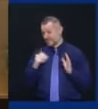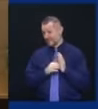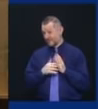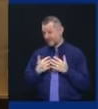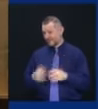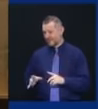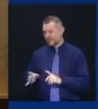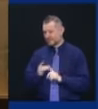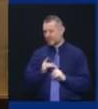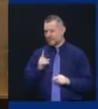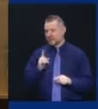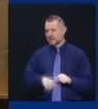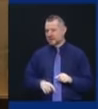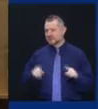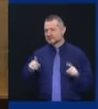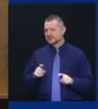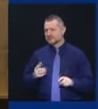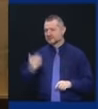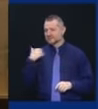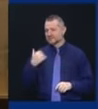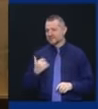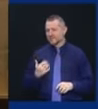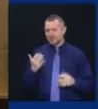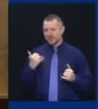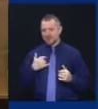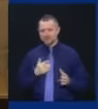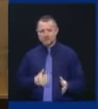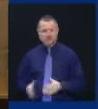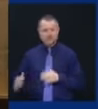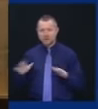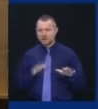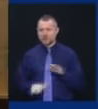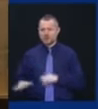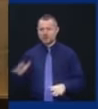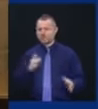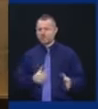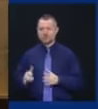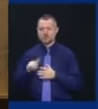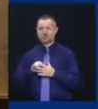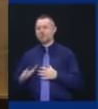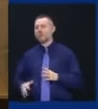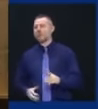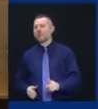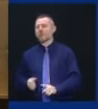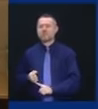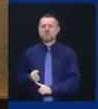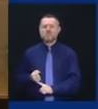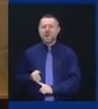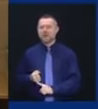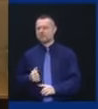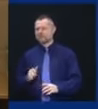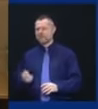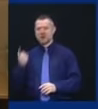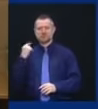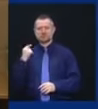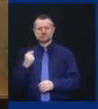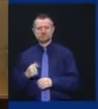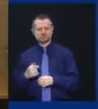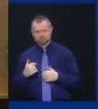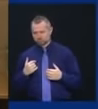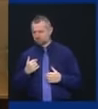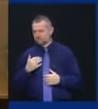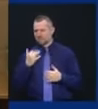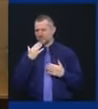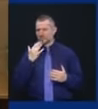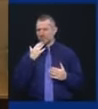in the earlier stages because we were ramping up and New York was hit hard early, we're grateful that we have made it here